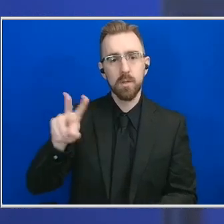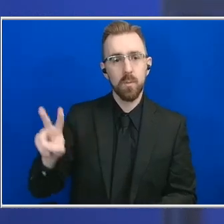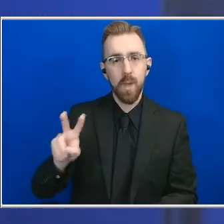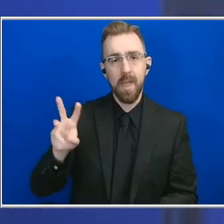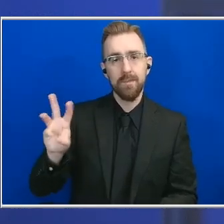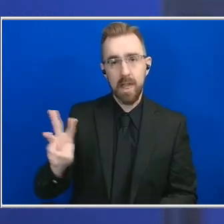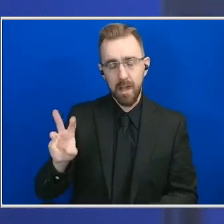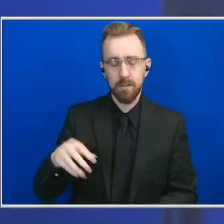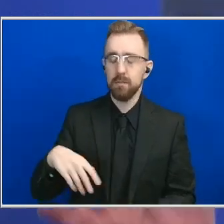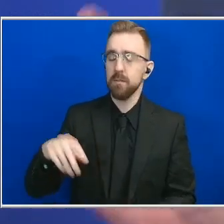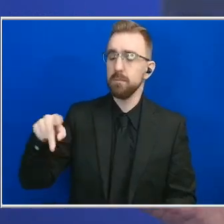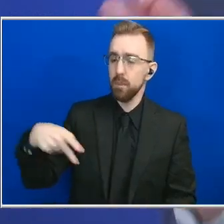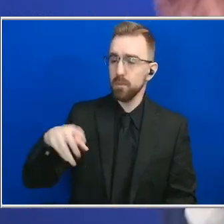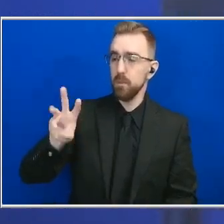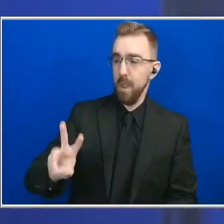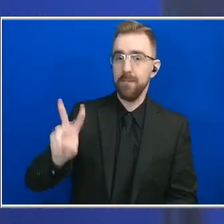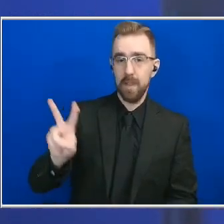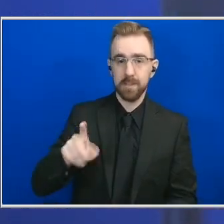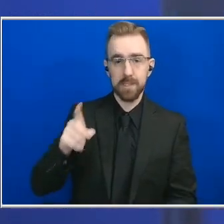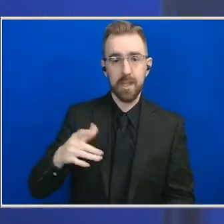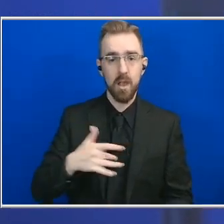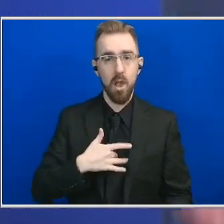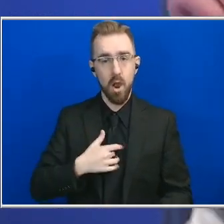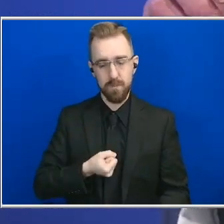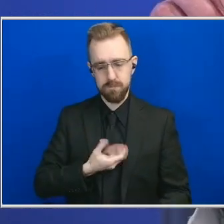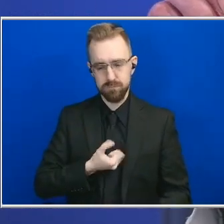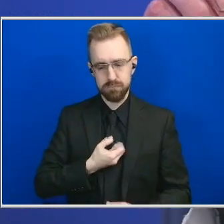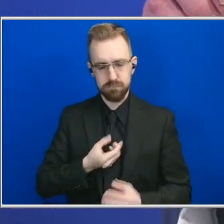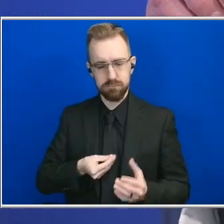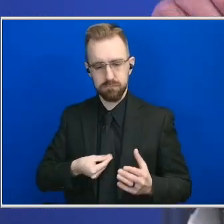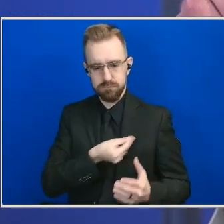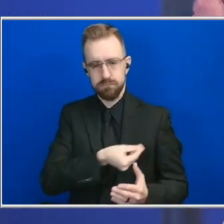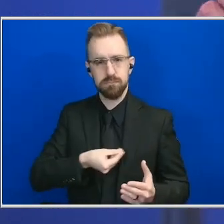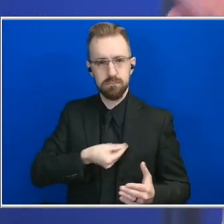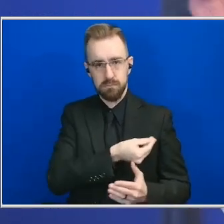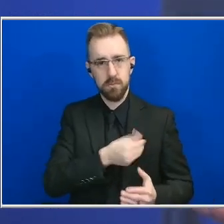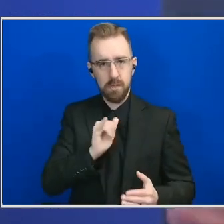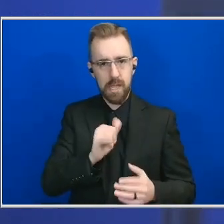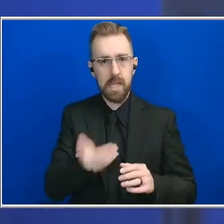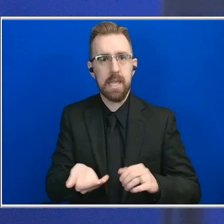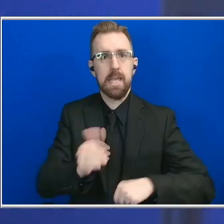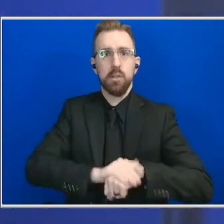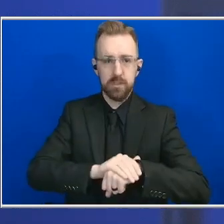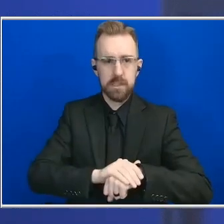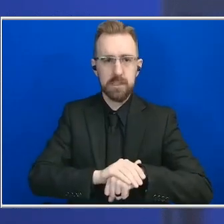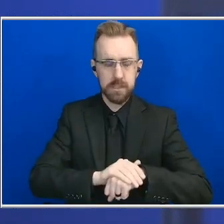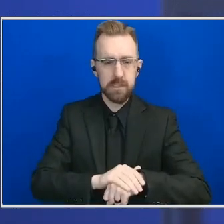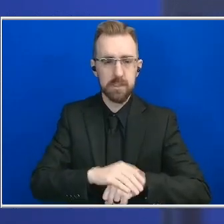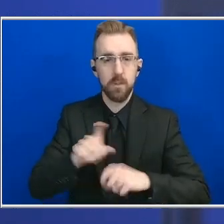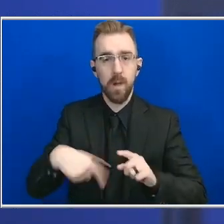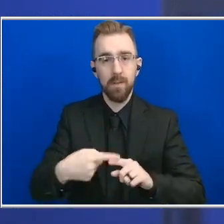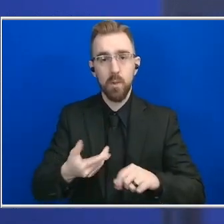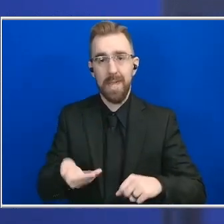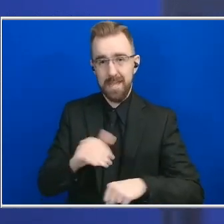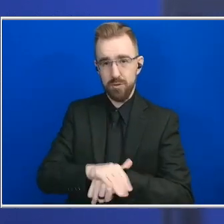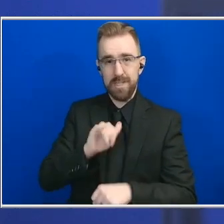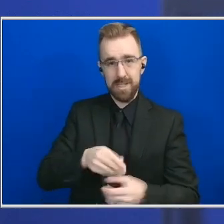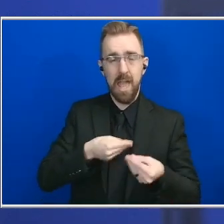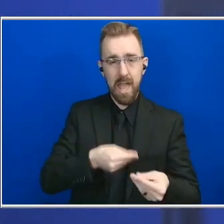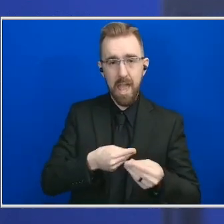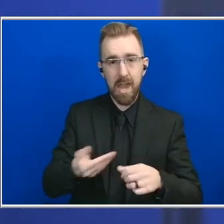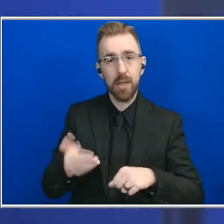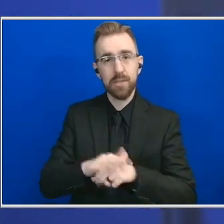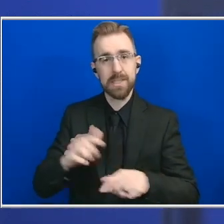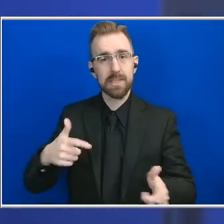pulse coming out of the heart and the blood vessels, increases. And by increasing that, you increase the speed of the pulse